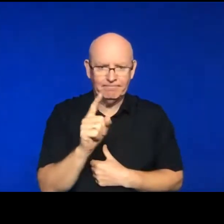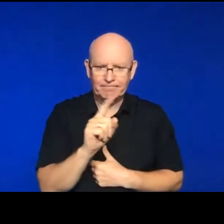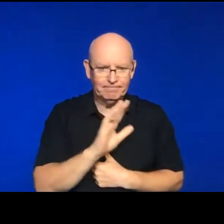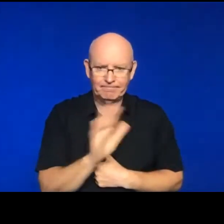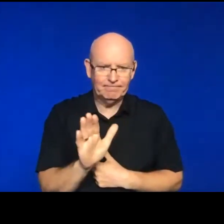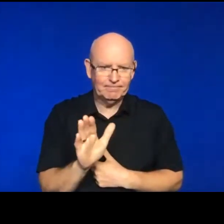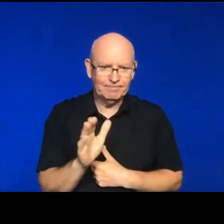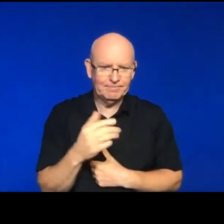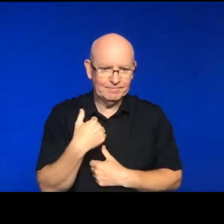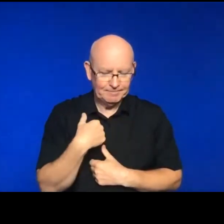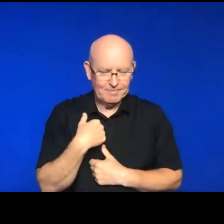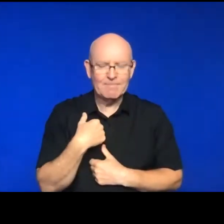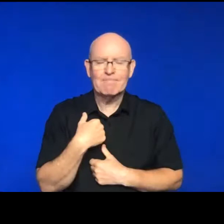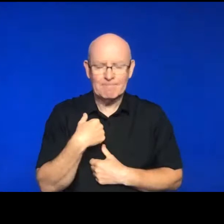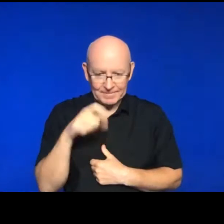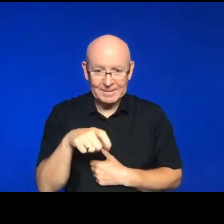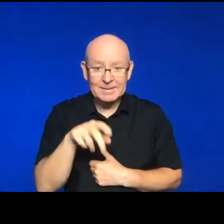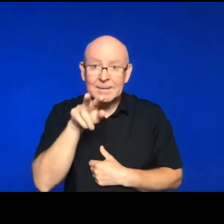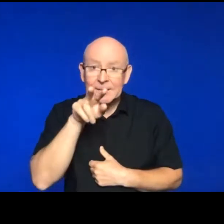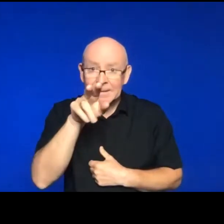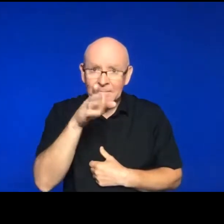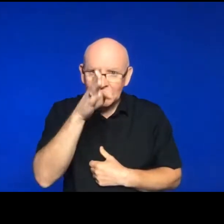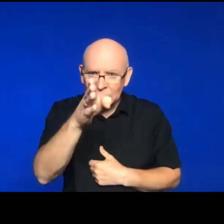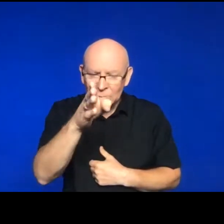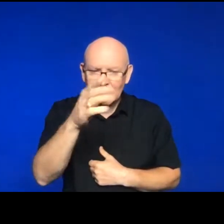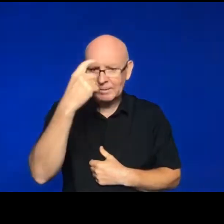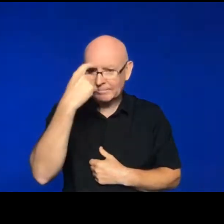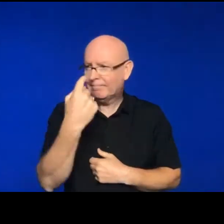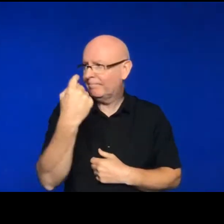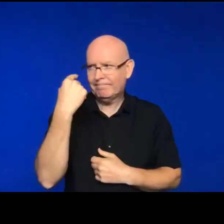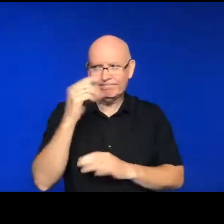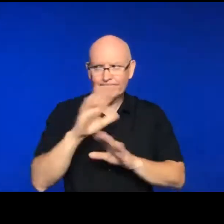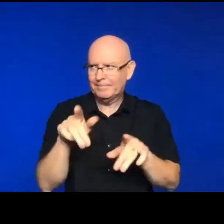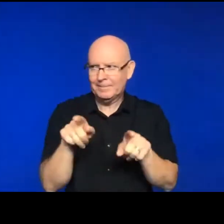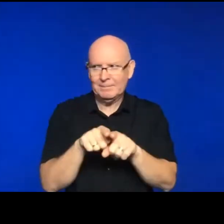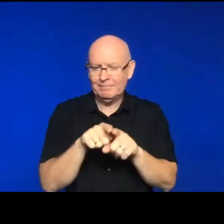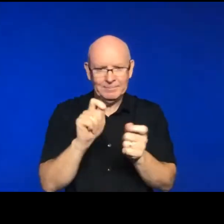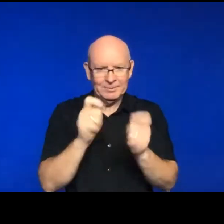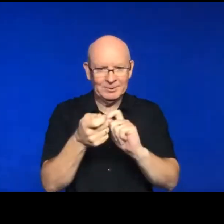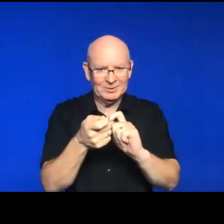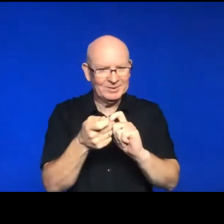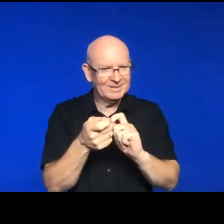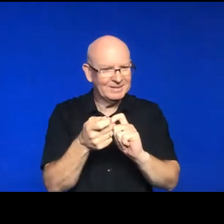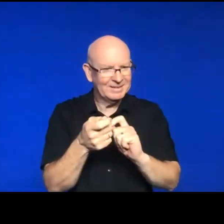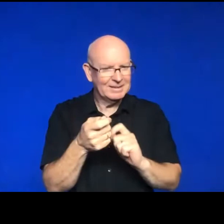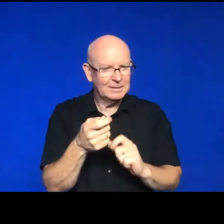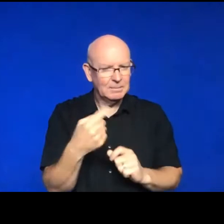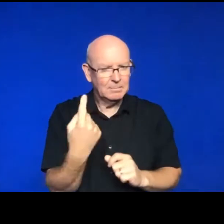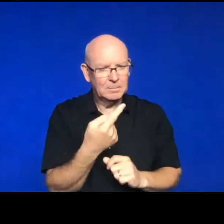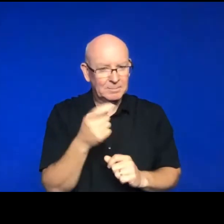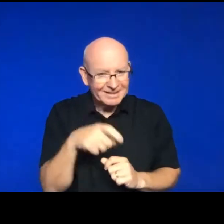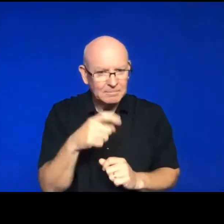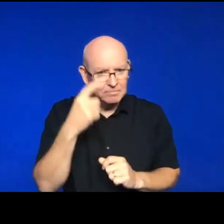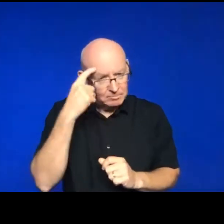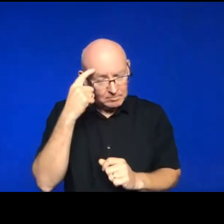that, again, that persons with disabilities and the disability agenda are taken